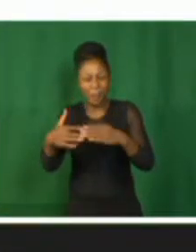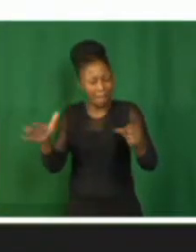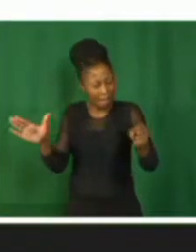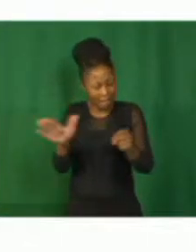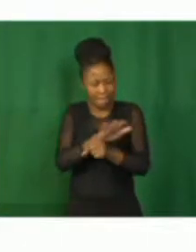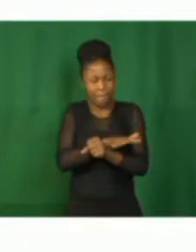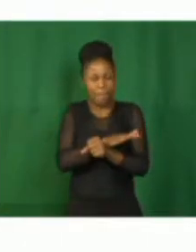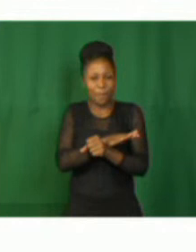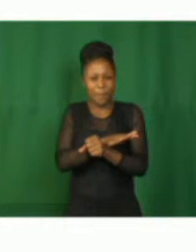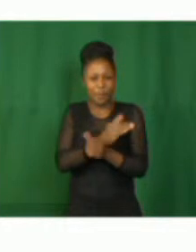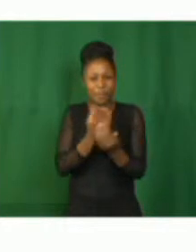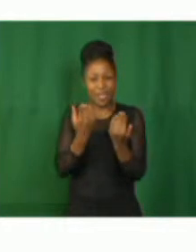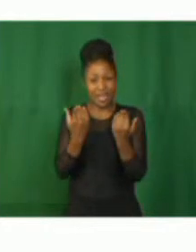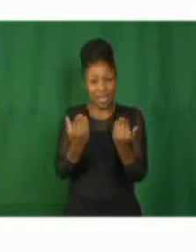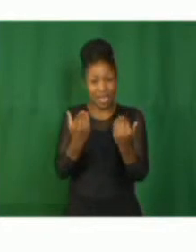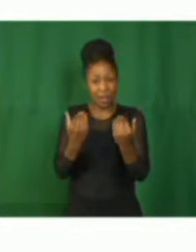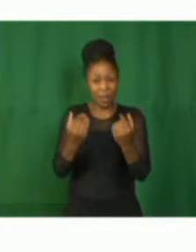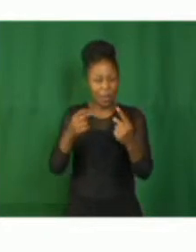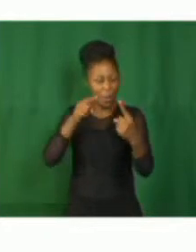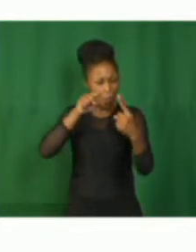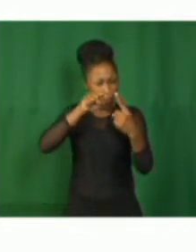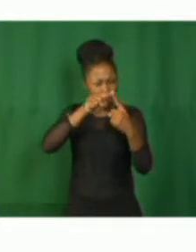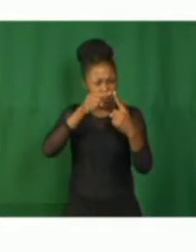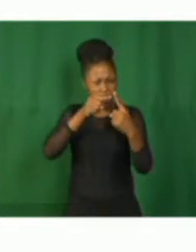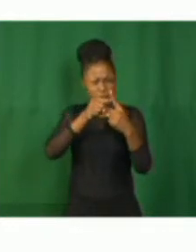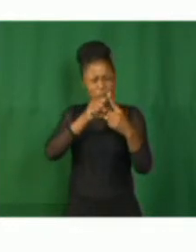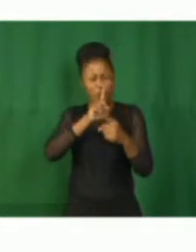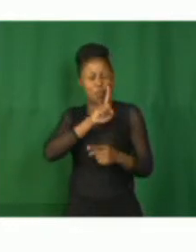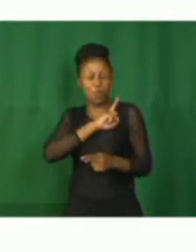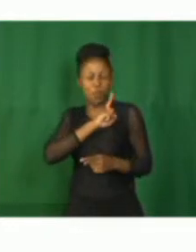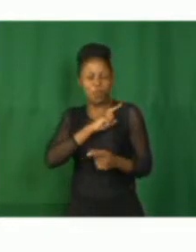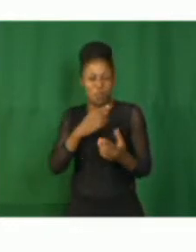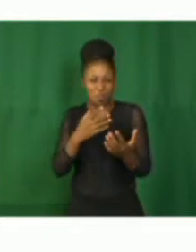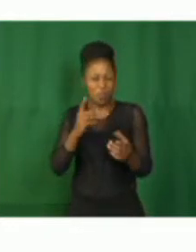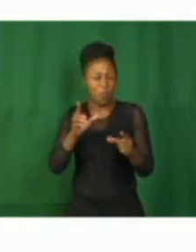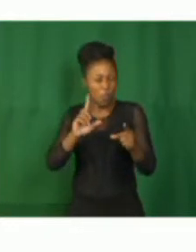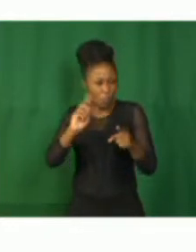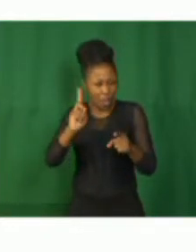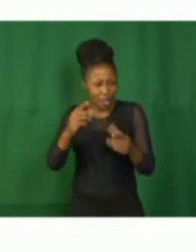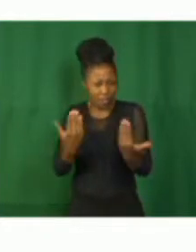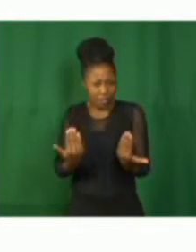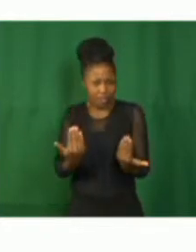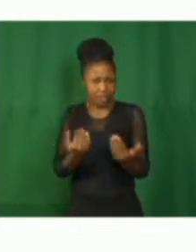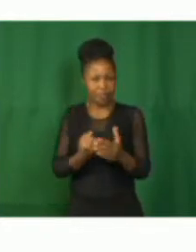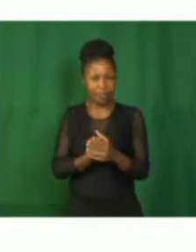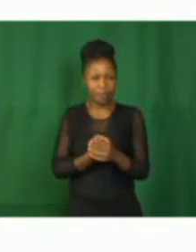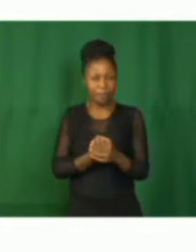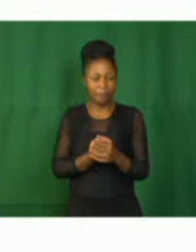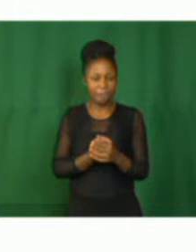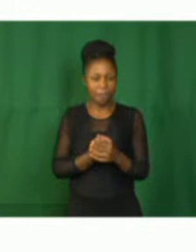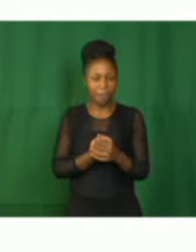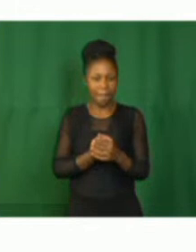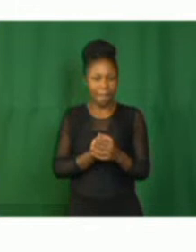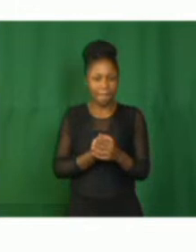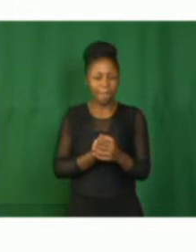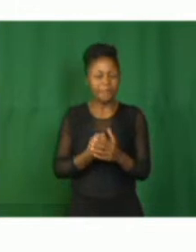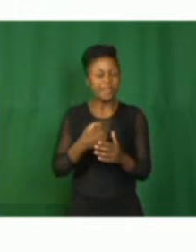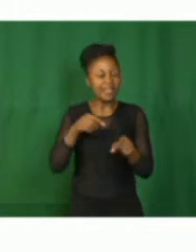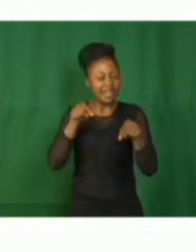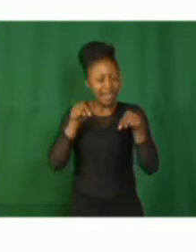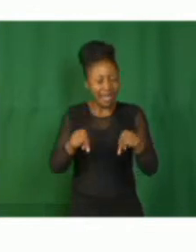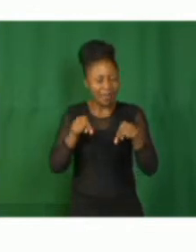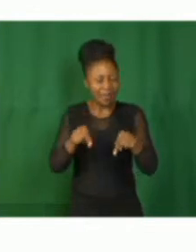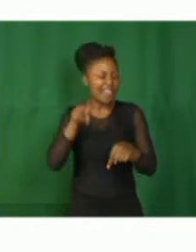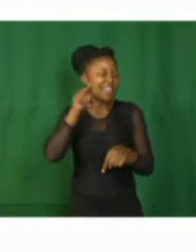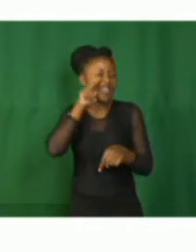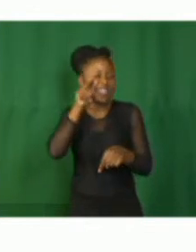day. Now, our first objective, you need to relate, we need to relate the appointment